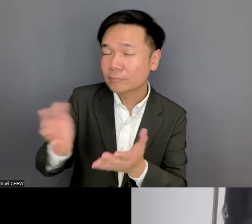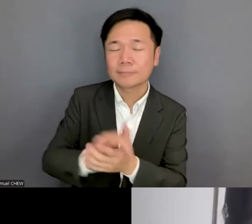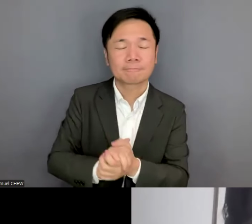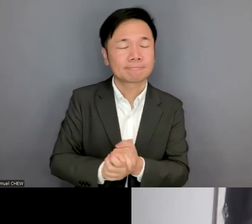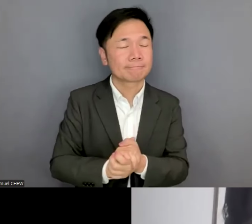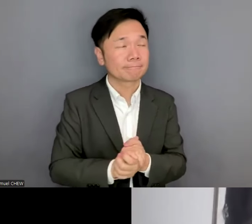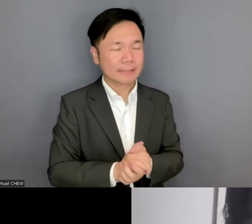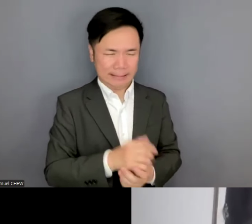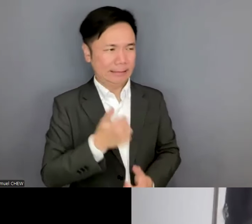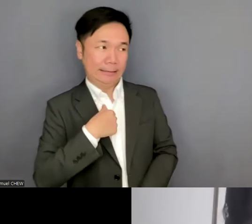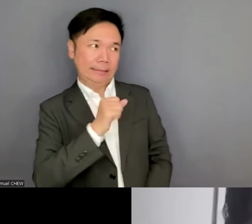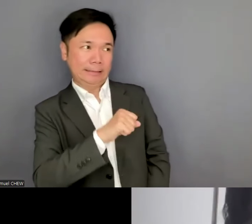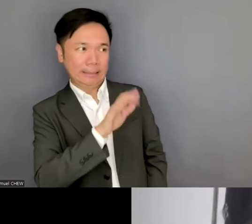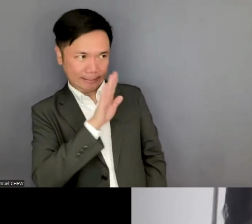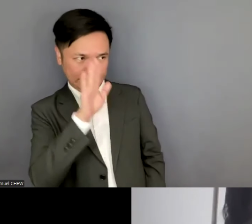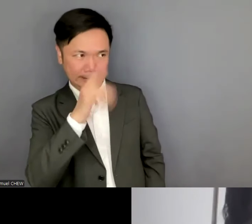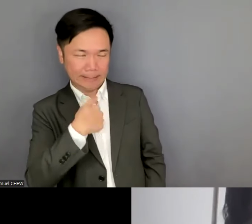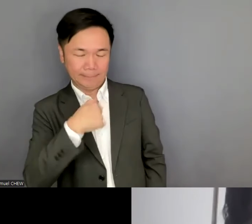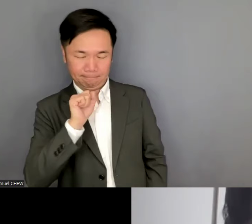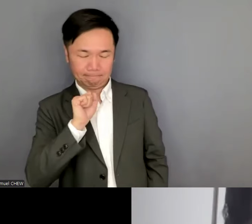Yes, please.